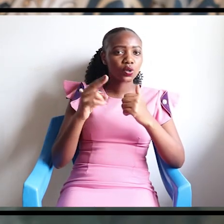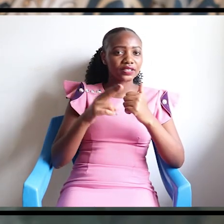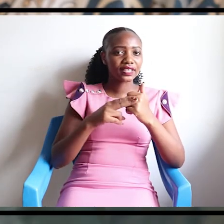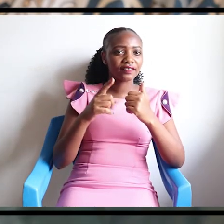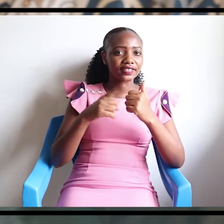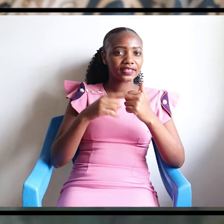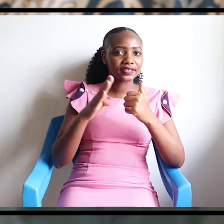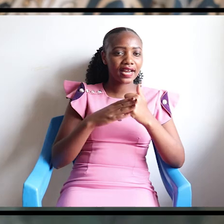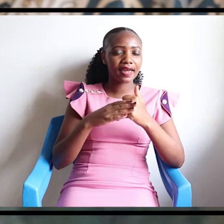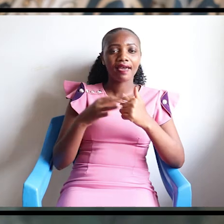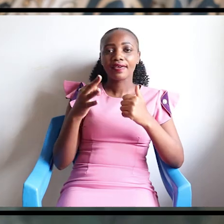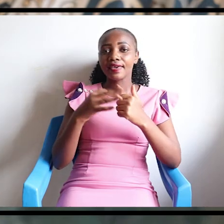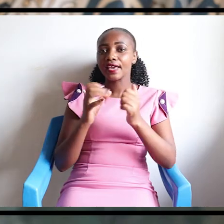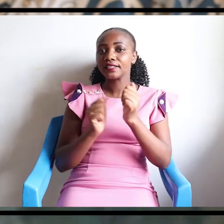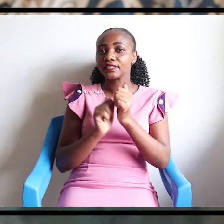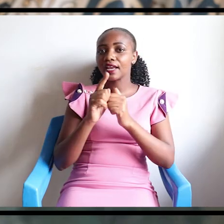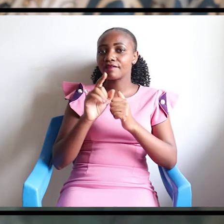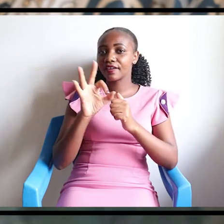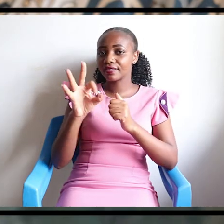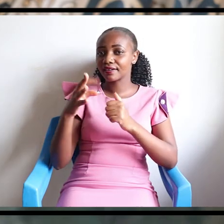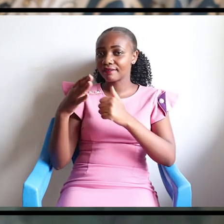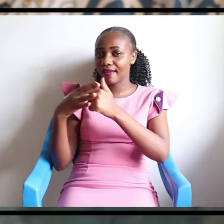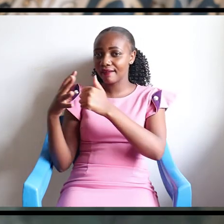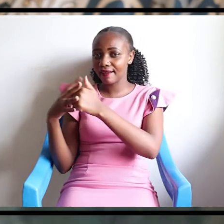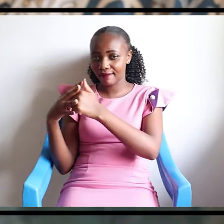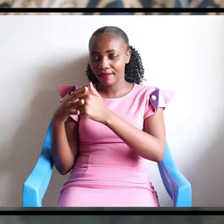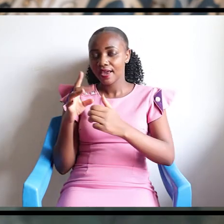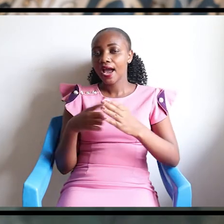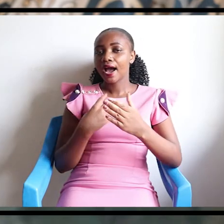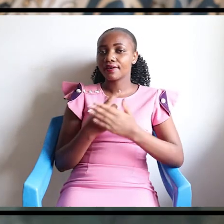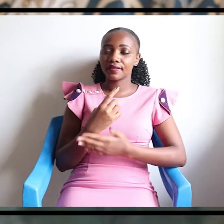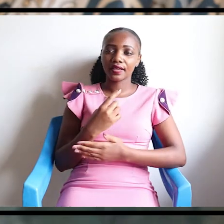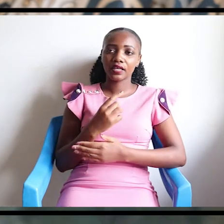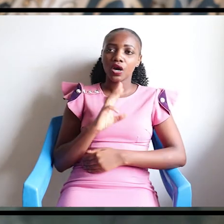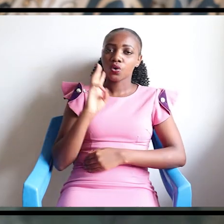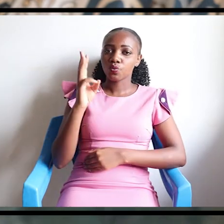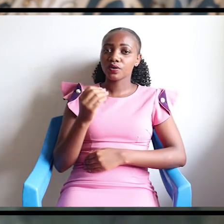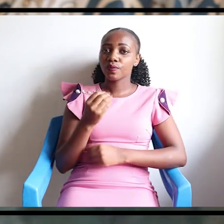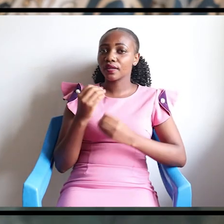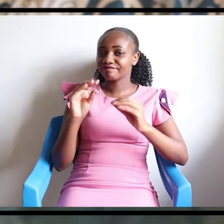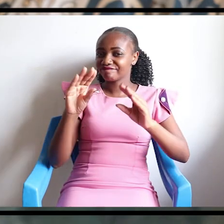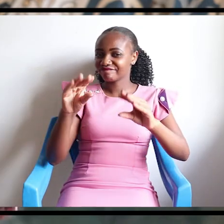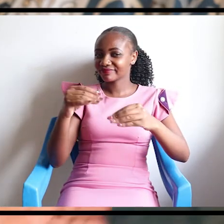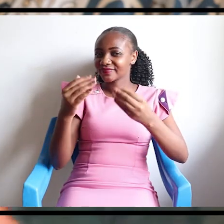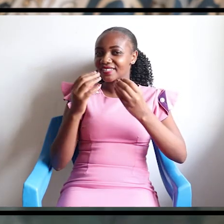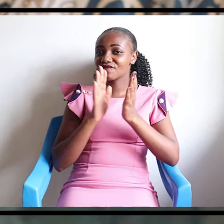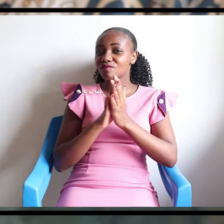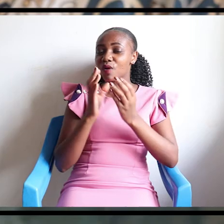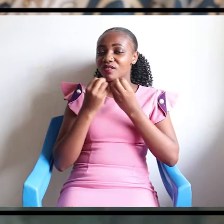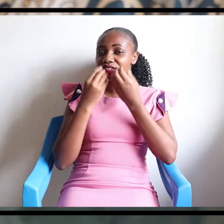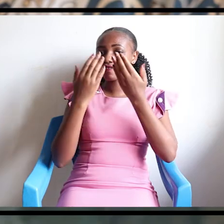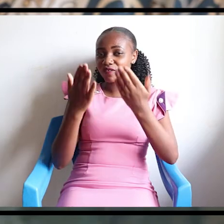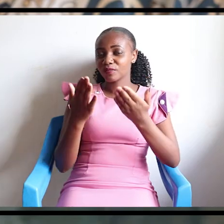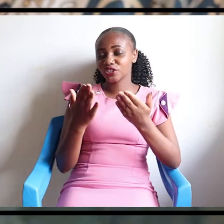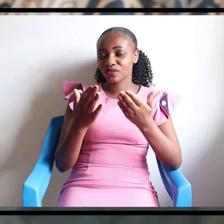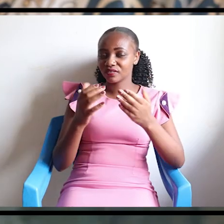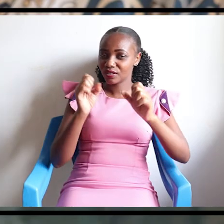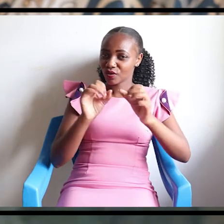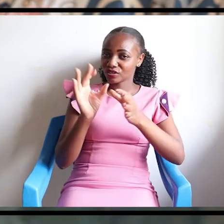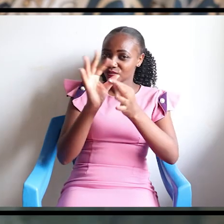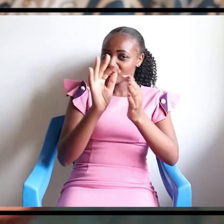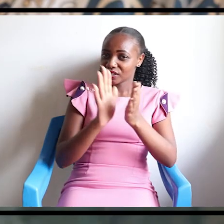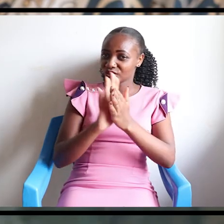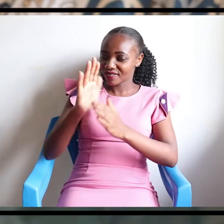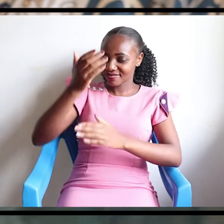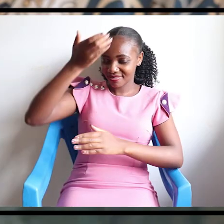0769 811 399. And here we will be able to give you more information through Rhoda. We may connect you to Rhoda.